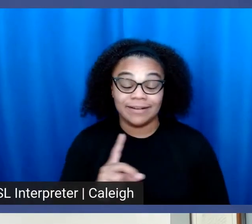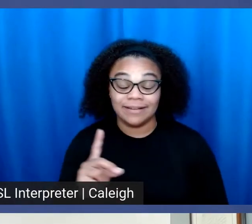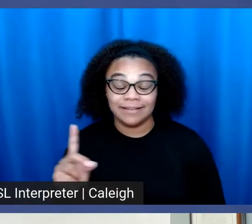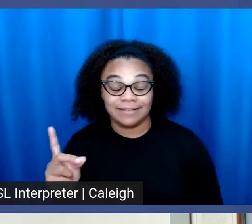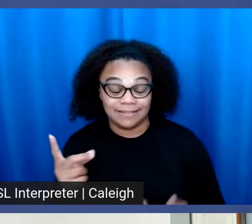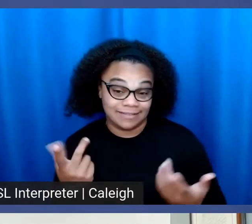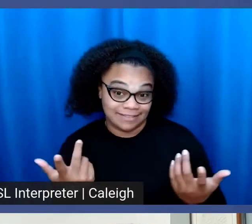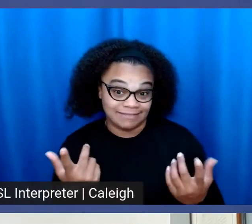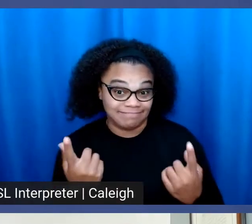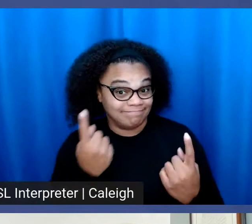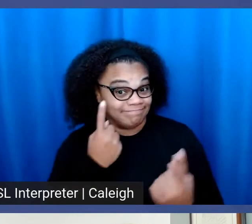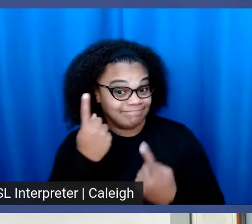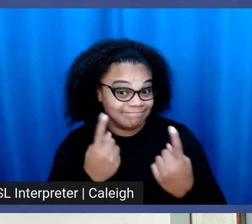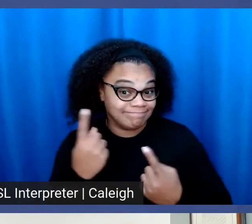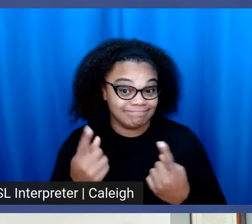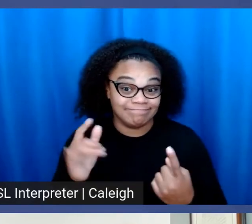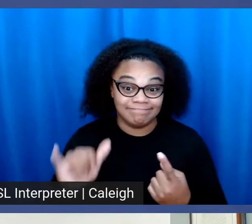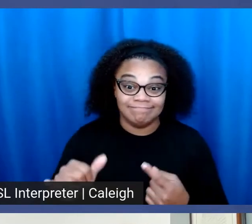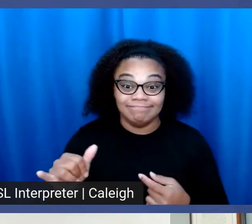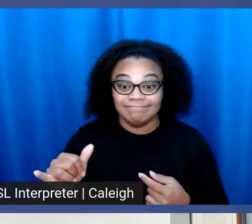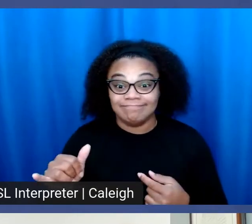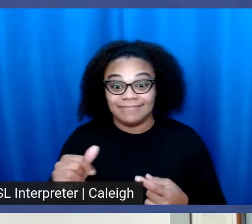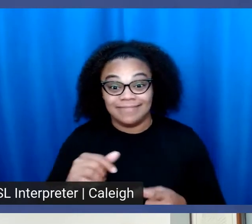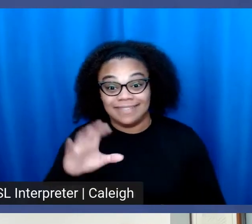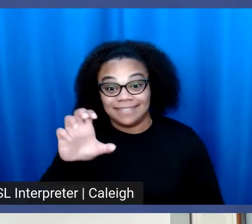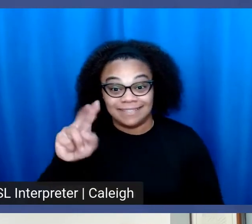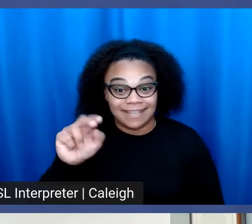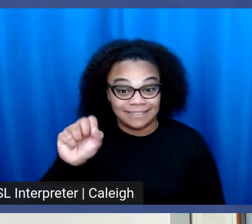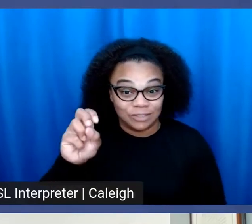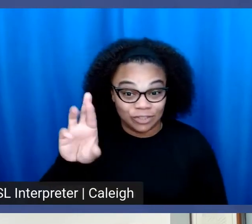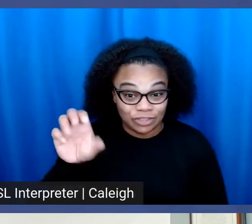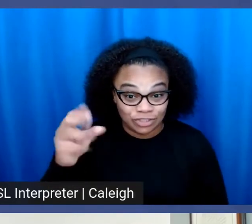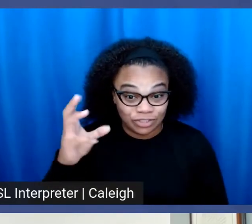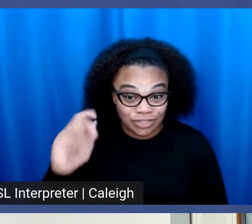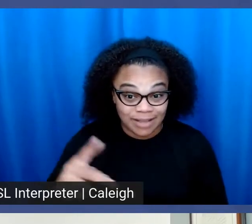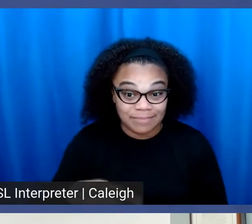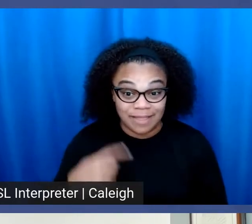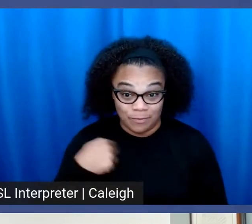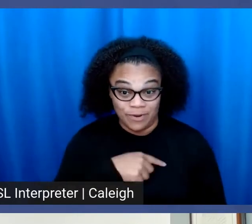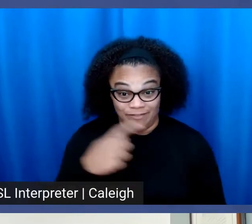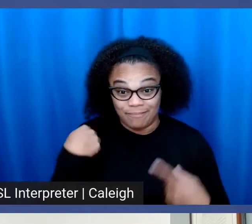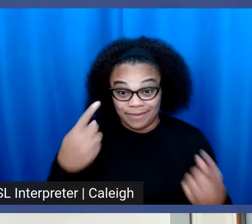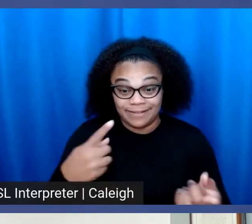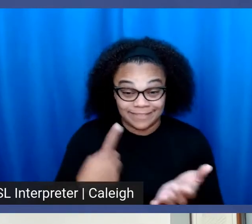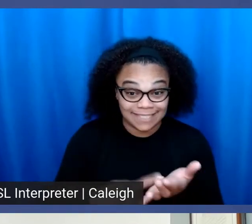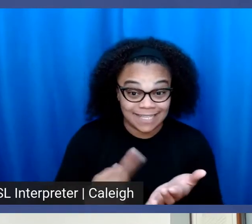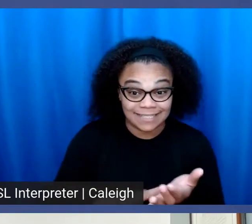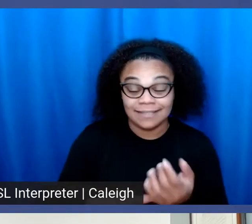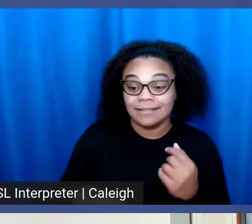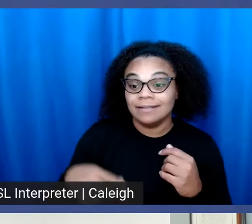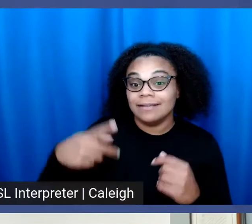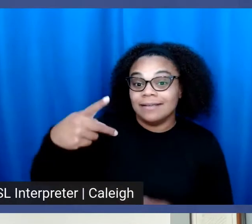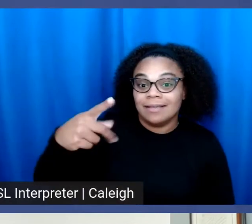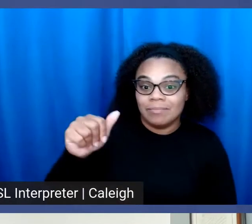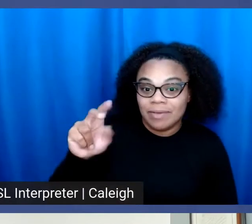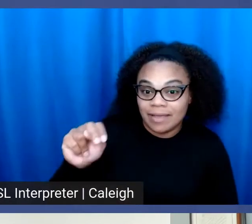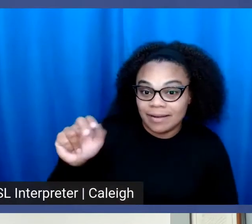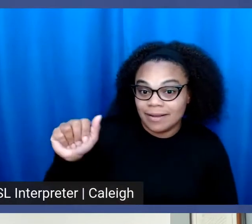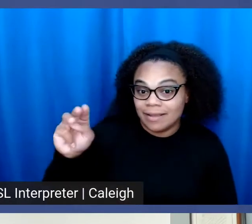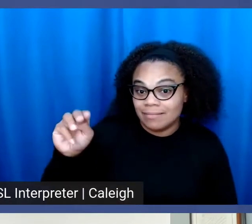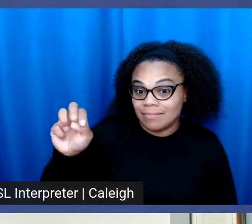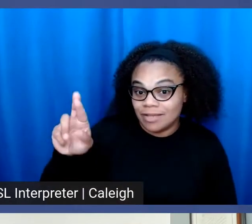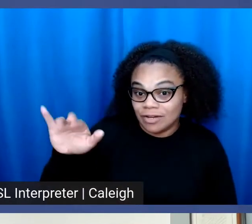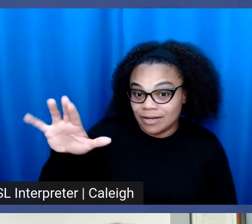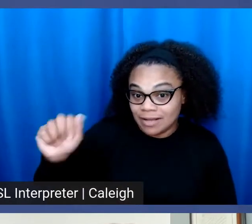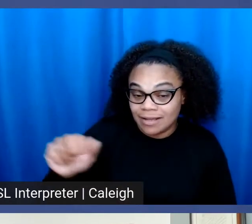about this kind of vigilante top-down censorship that we've been discussing, the organizations Martha mentioned, PEN America, NCAC, are